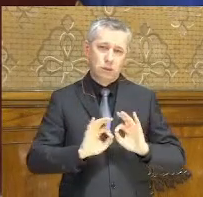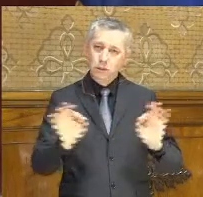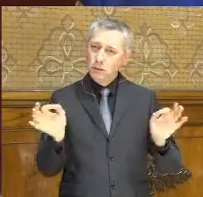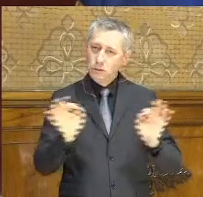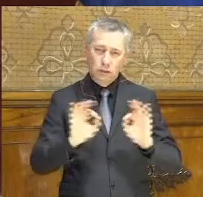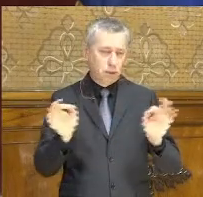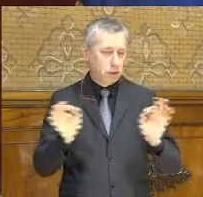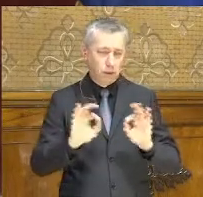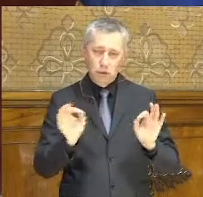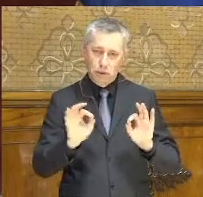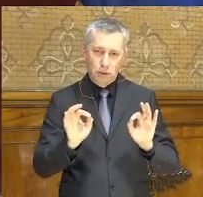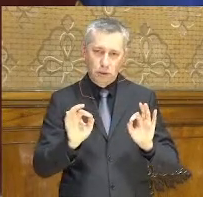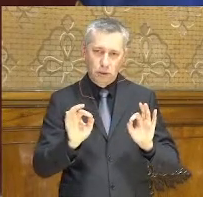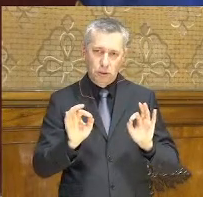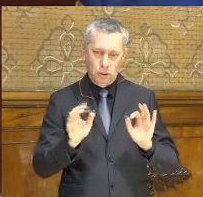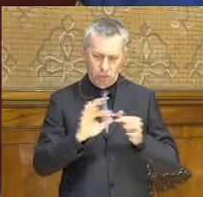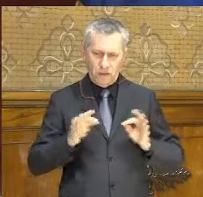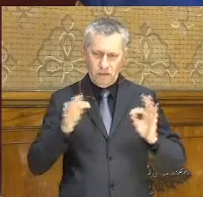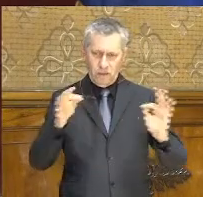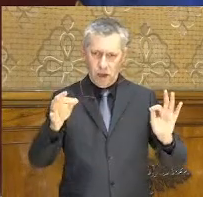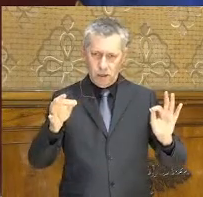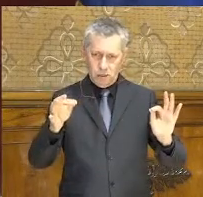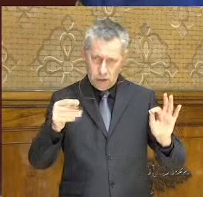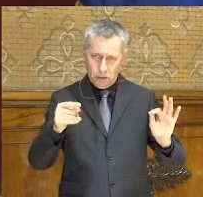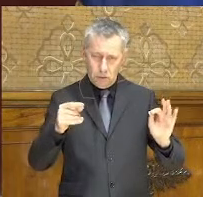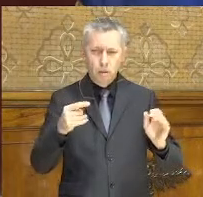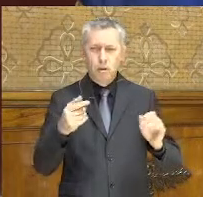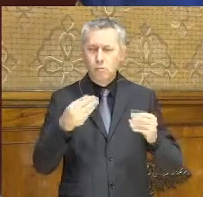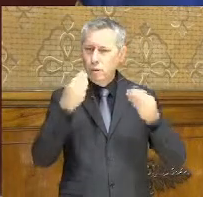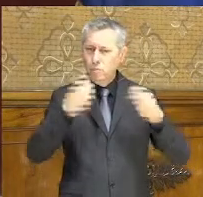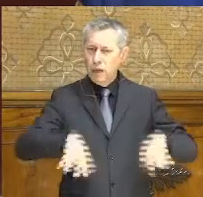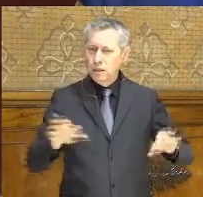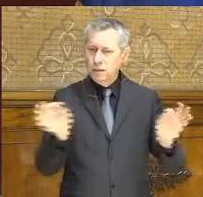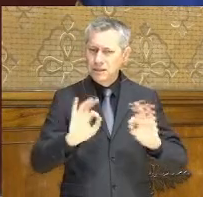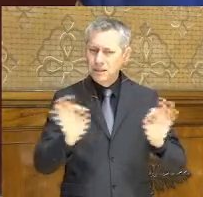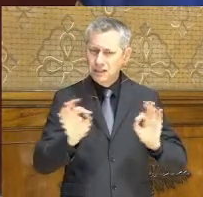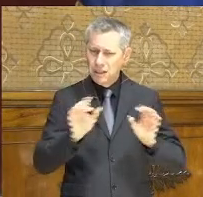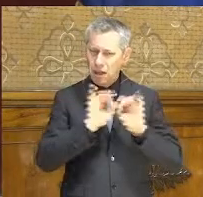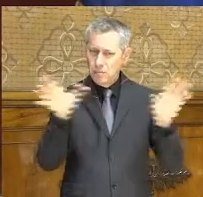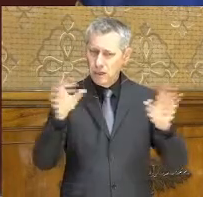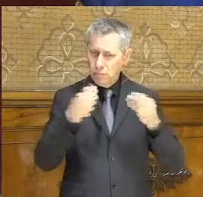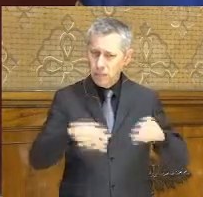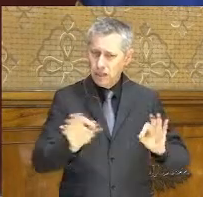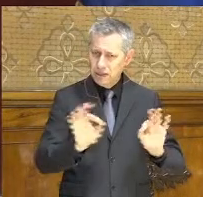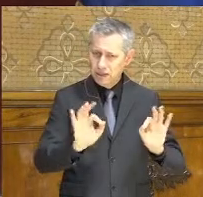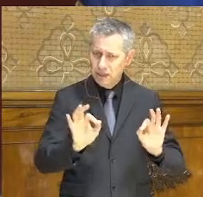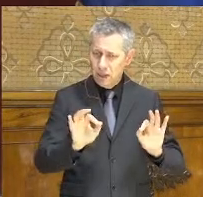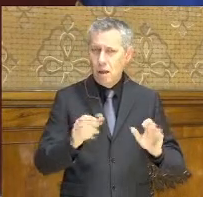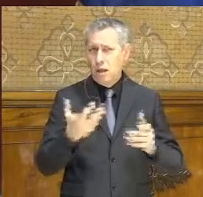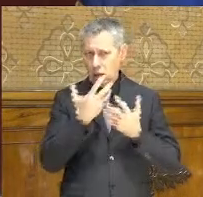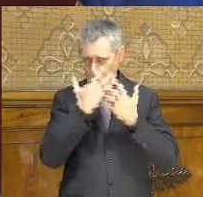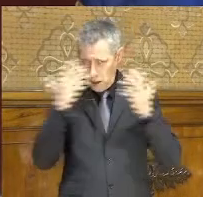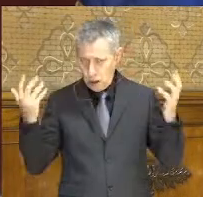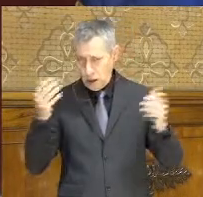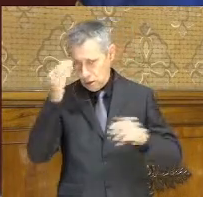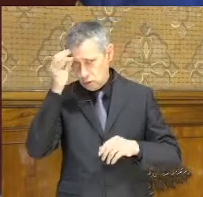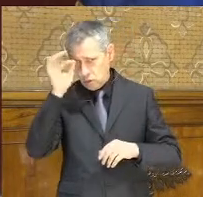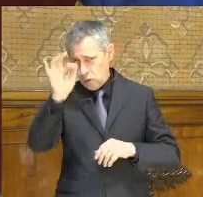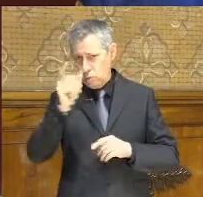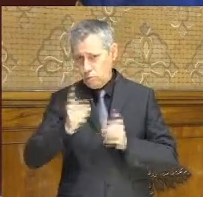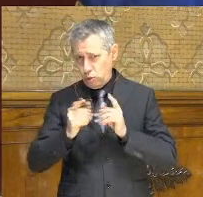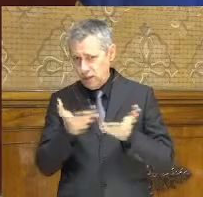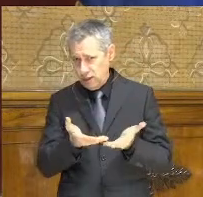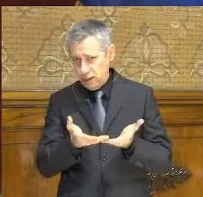This statement of perseverance and purpose is clear in its political intent, but its affective